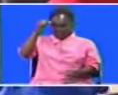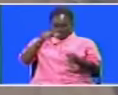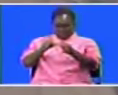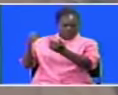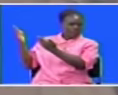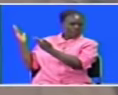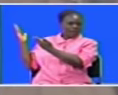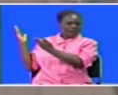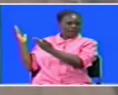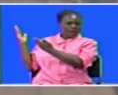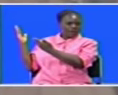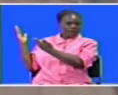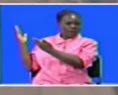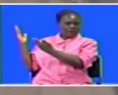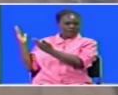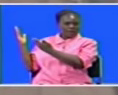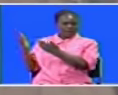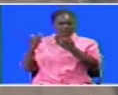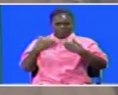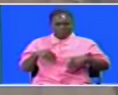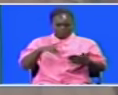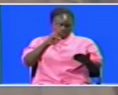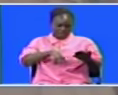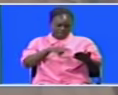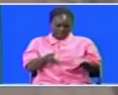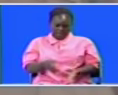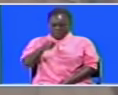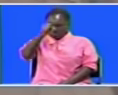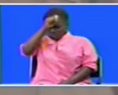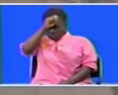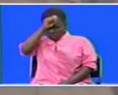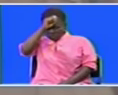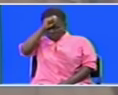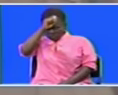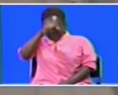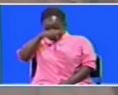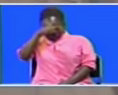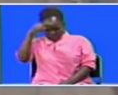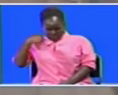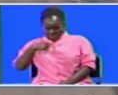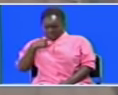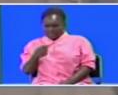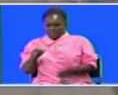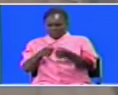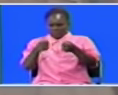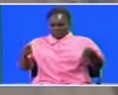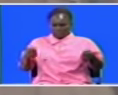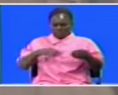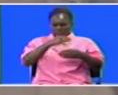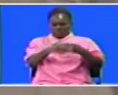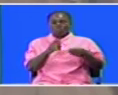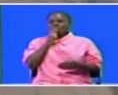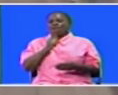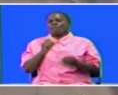this. Yale ambayo tunasoma ni ya upuzi. Kwa hivyo vile nilisema ya kwamba gazeti ni ya kufunga nyama ni